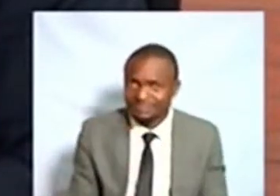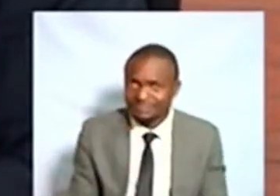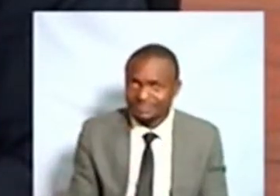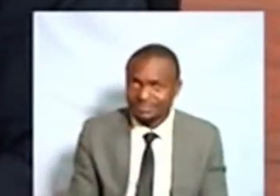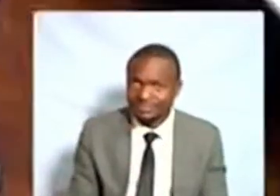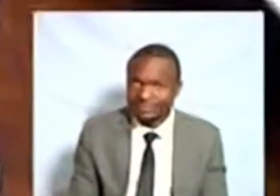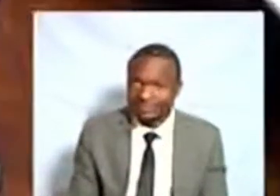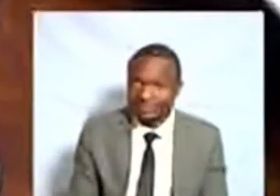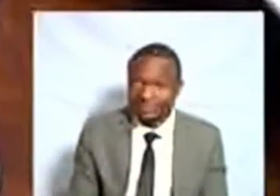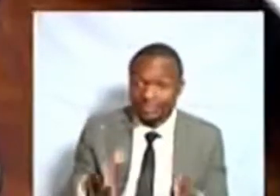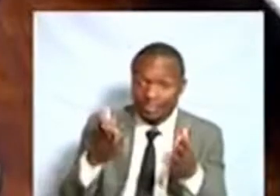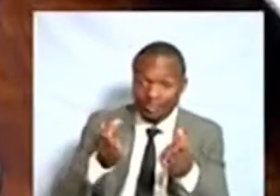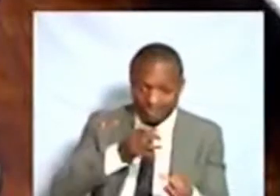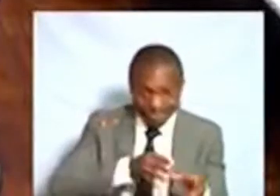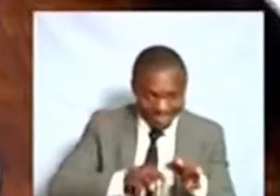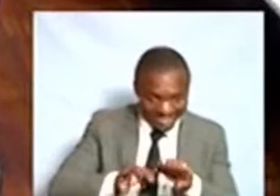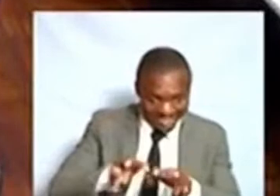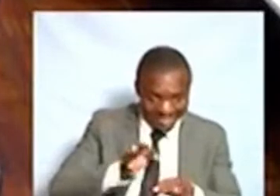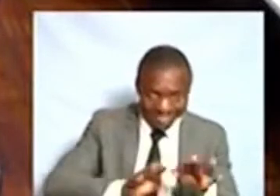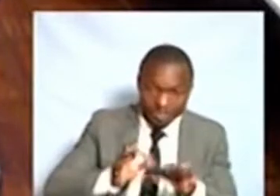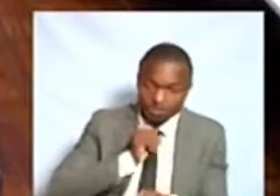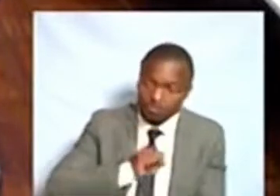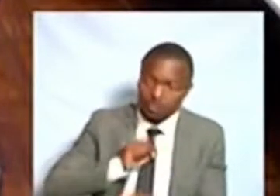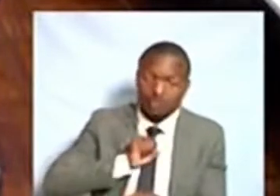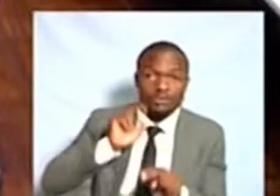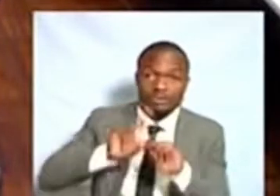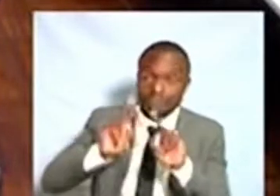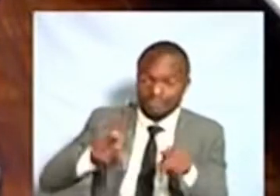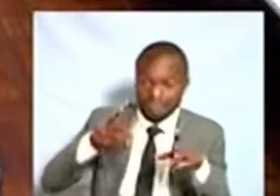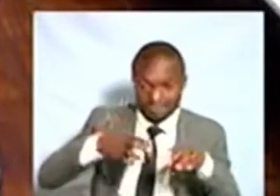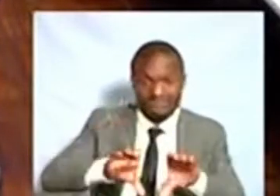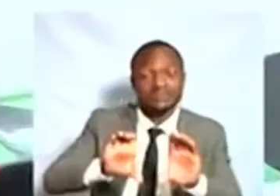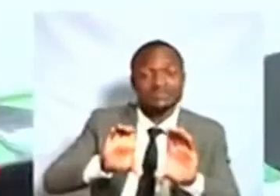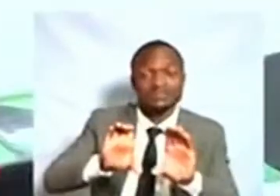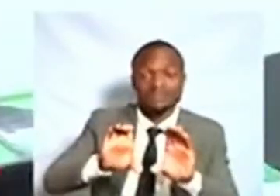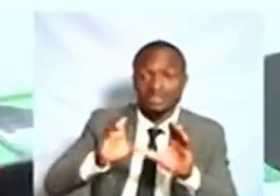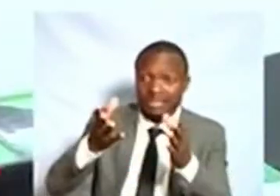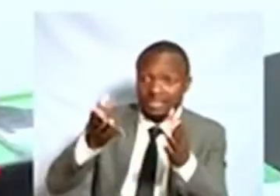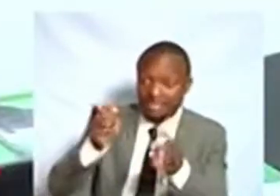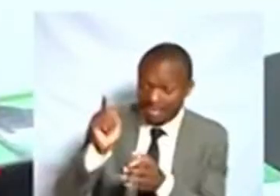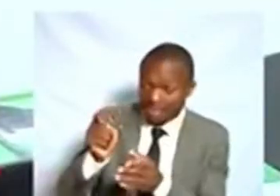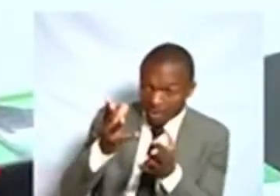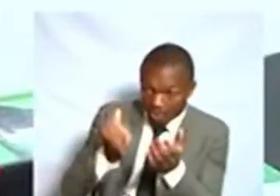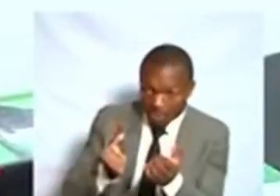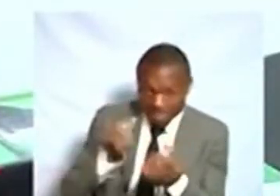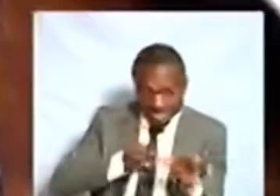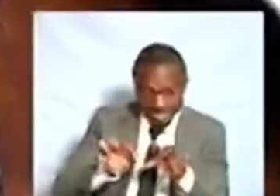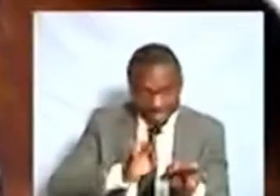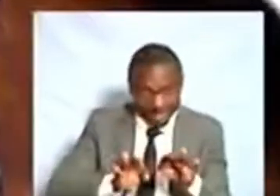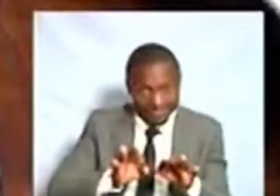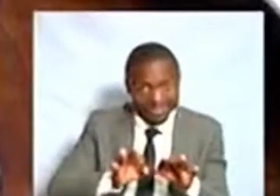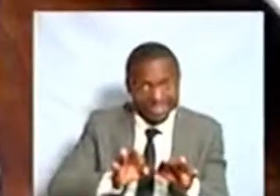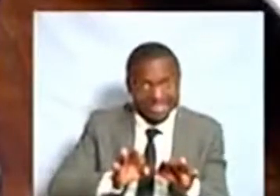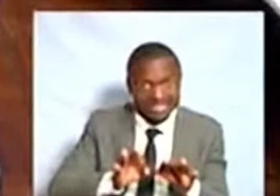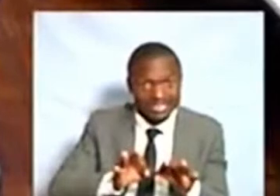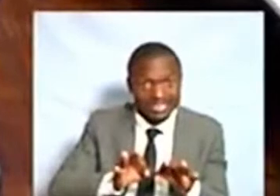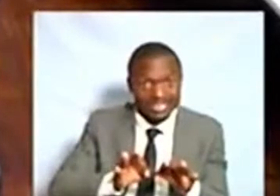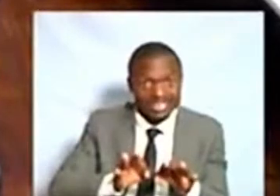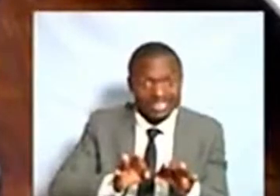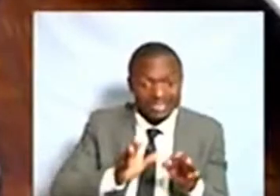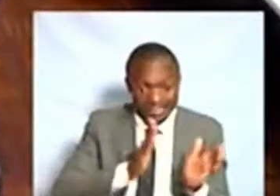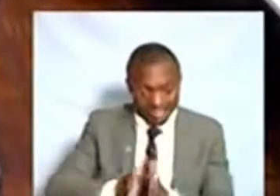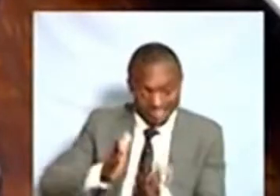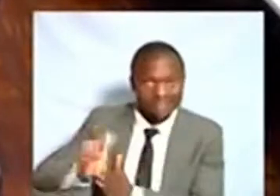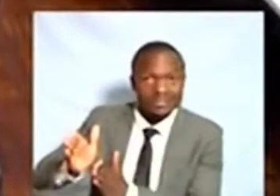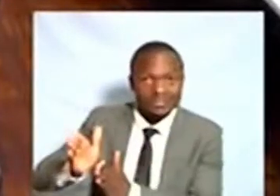Go ahead. I yes. wanted to explain that, sorry, Chair. Okay, please go ahead. Yes, We'll- I wanted to we'll say listen. that the initial scope of the project was